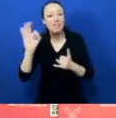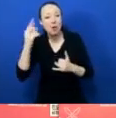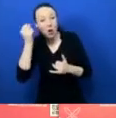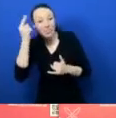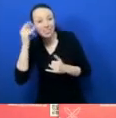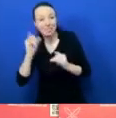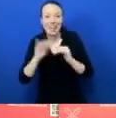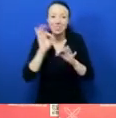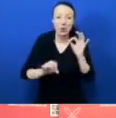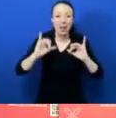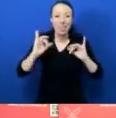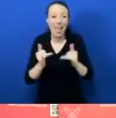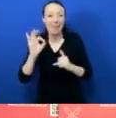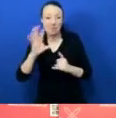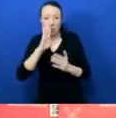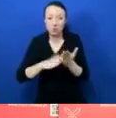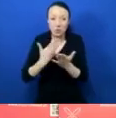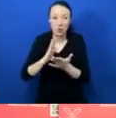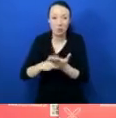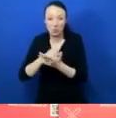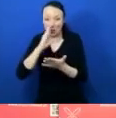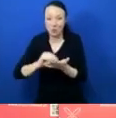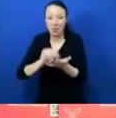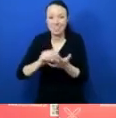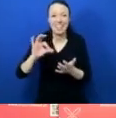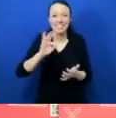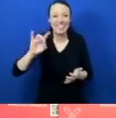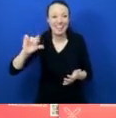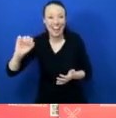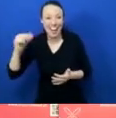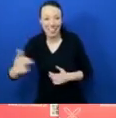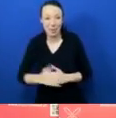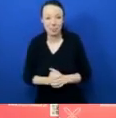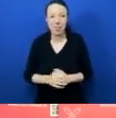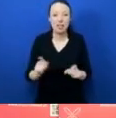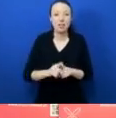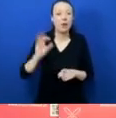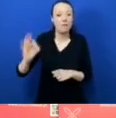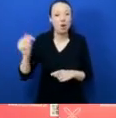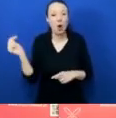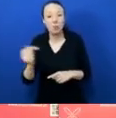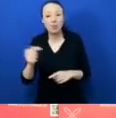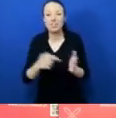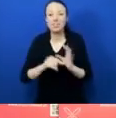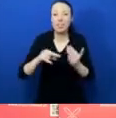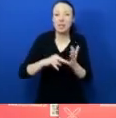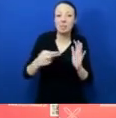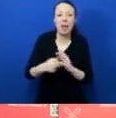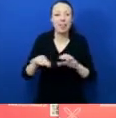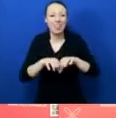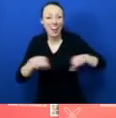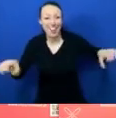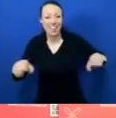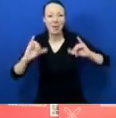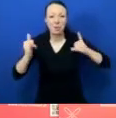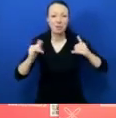the implementation with regards to this experience in St. Gallen. And also within his duties, he plans